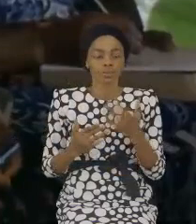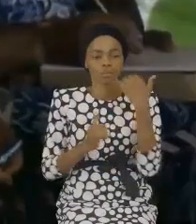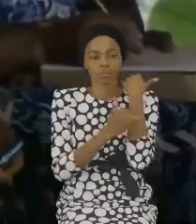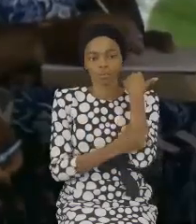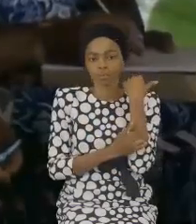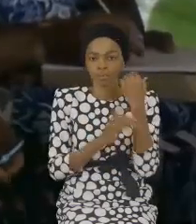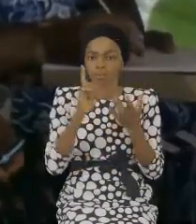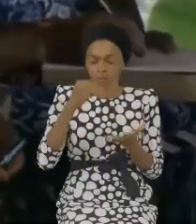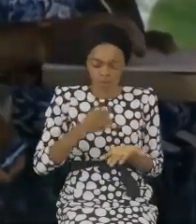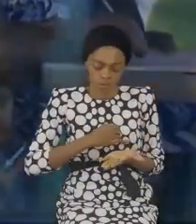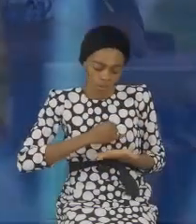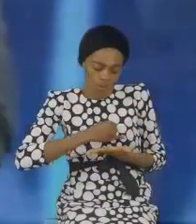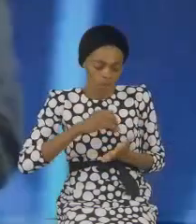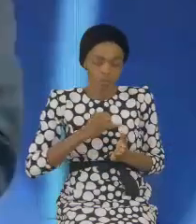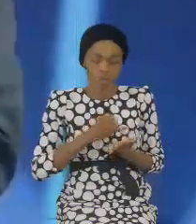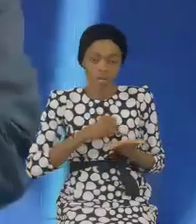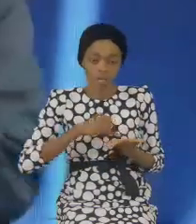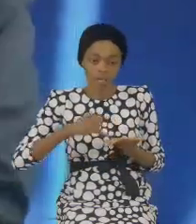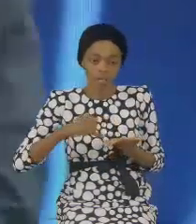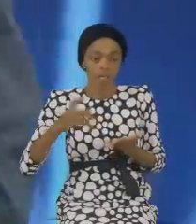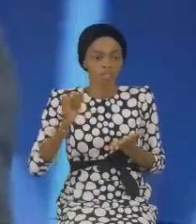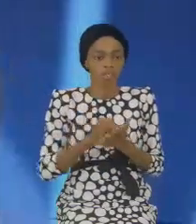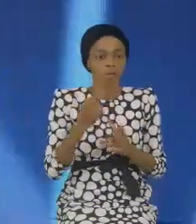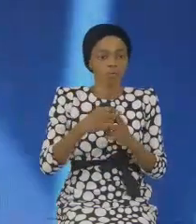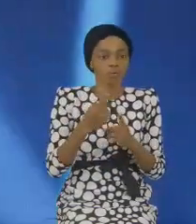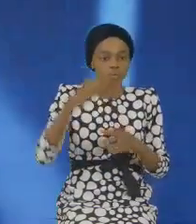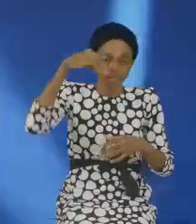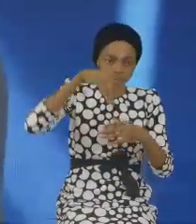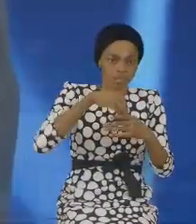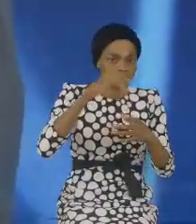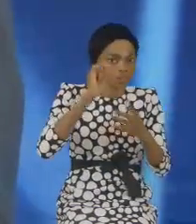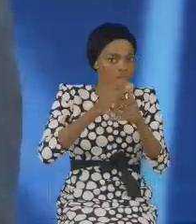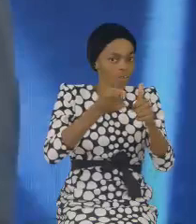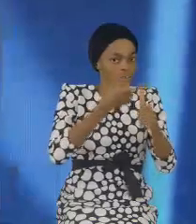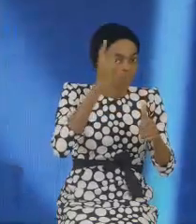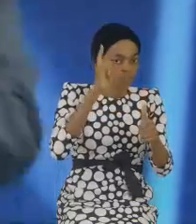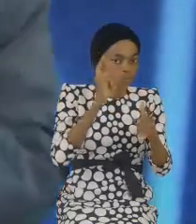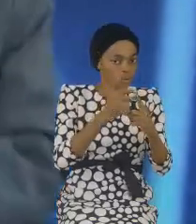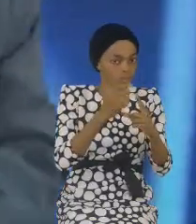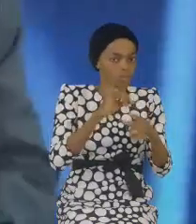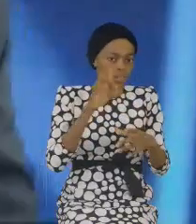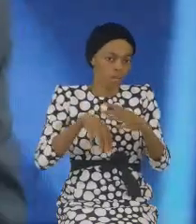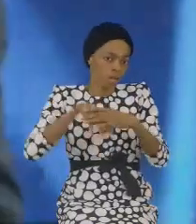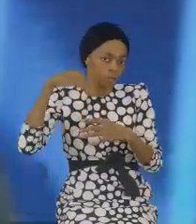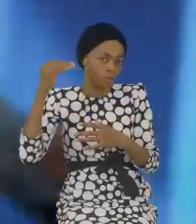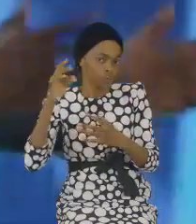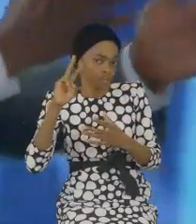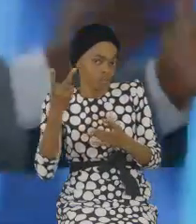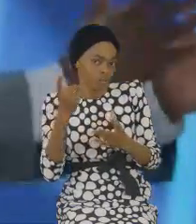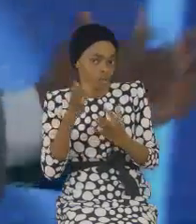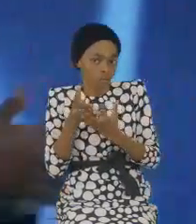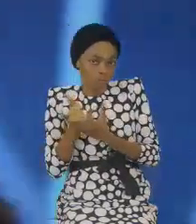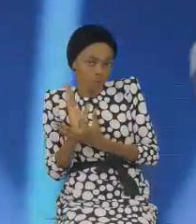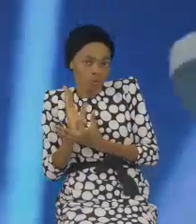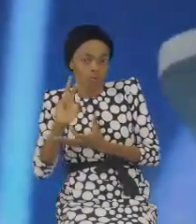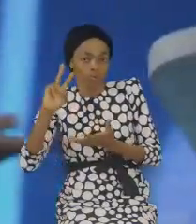the word into. Those words are very important. The first one, out of. The second one, through. And then the